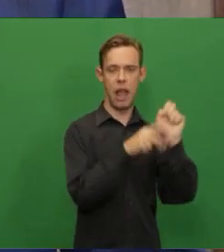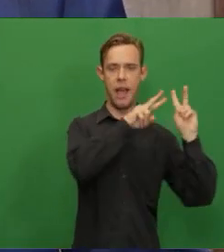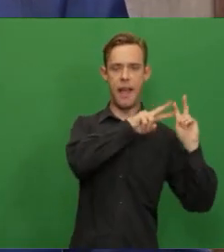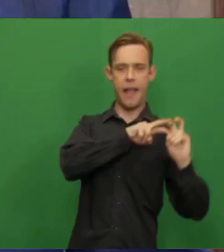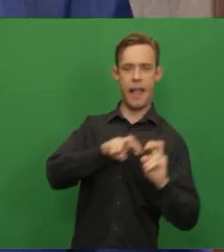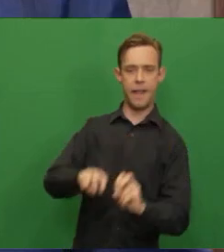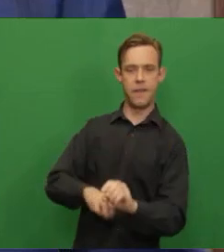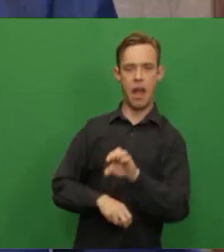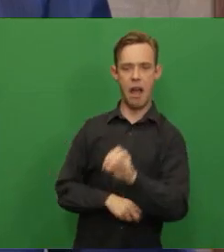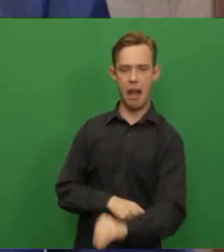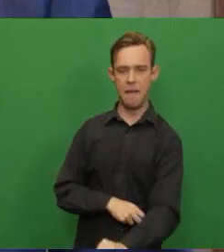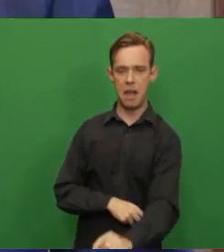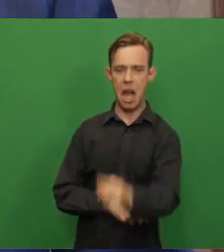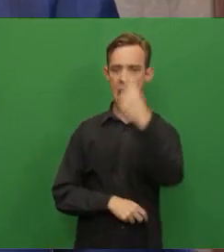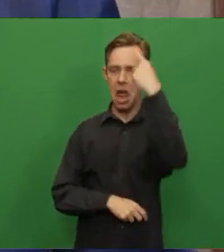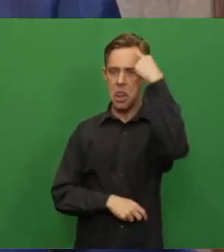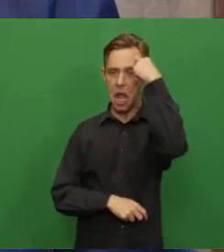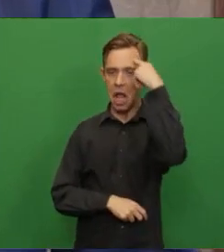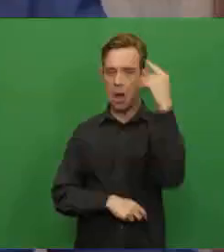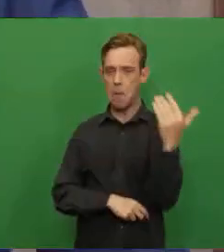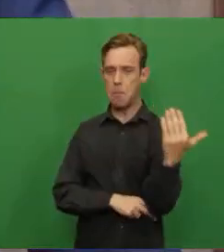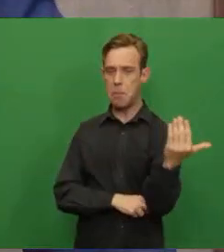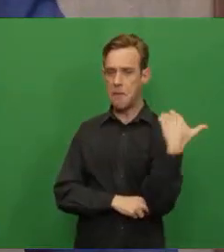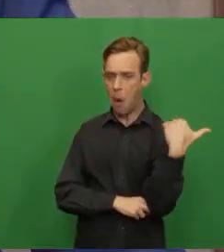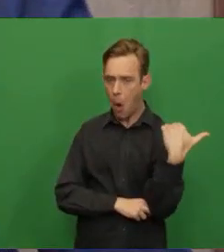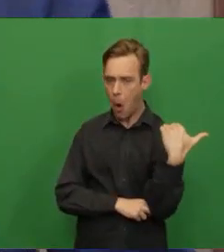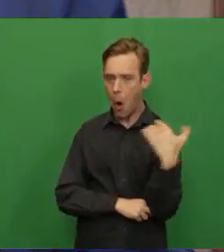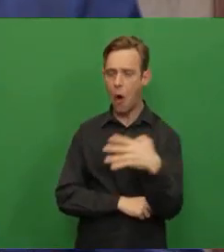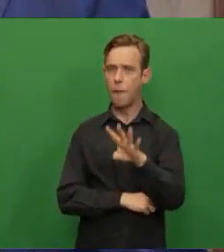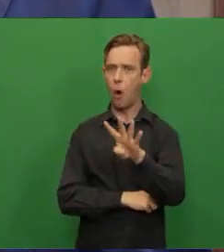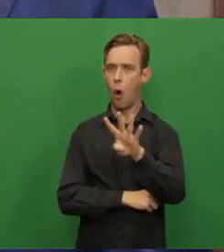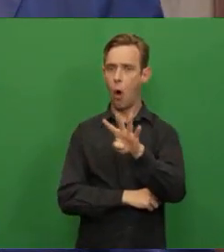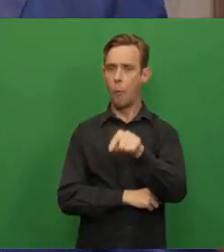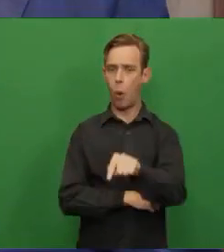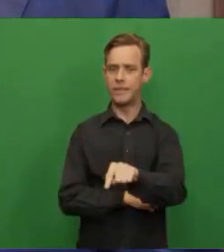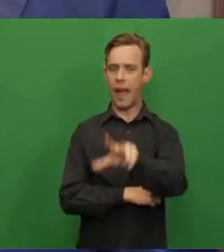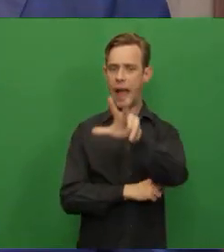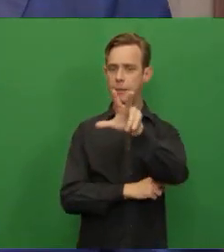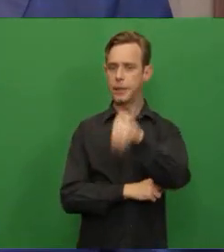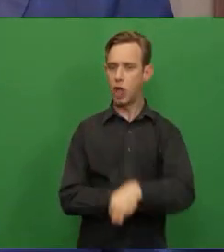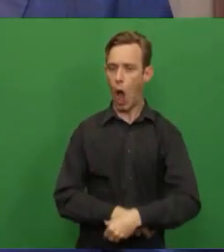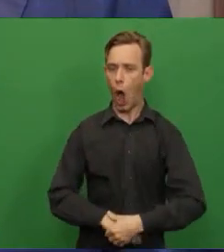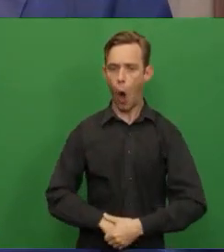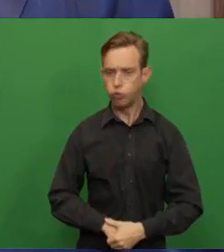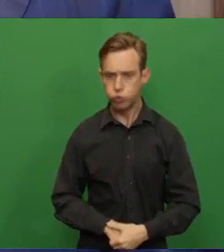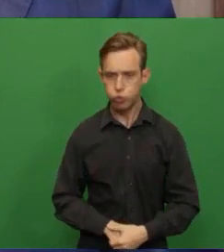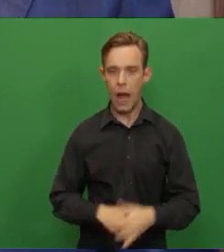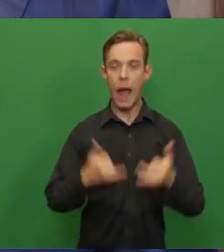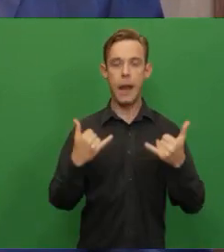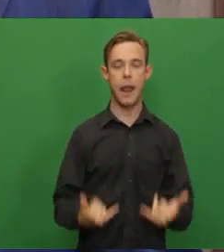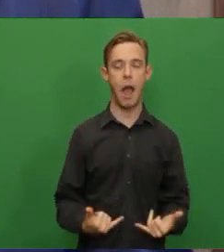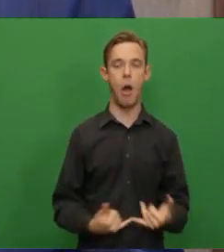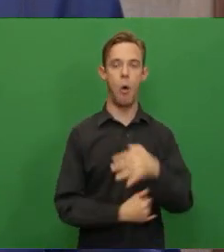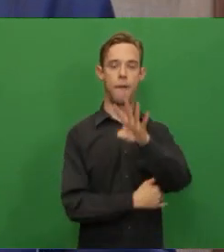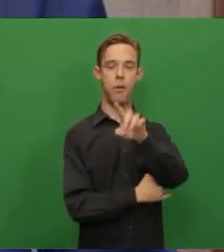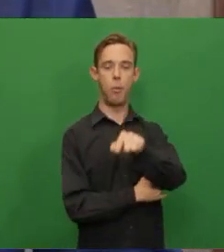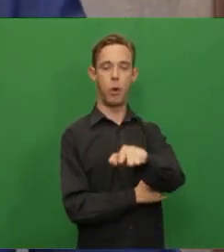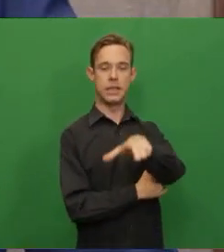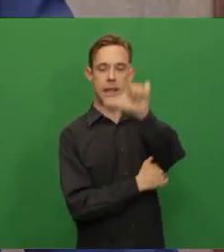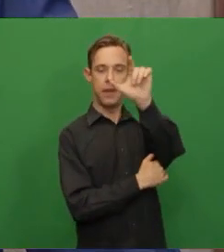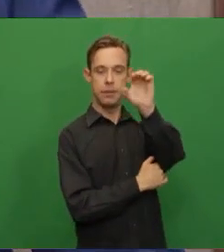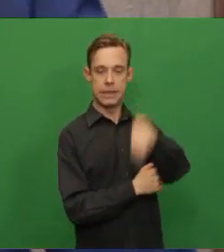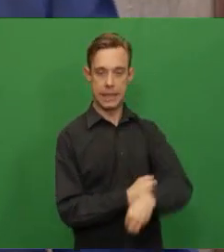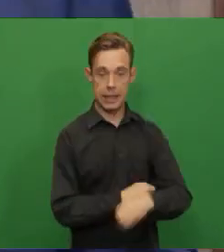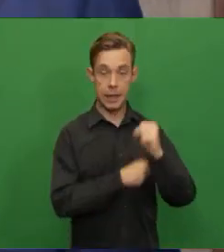at 4.7% in 2018, rising to 5.5% in 2019, and remaining